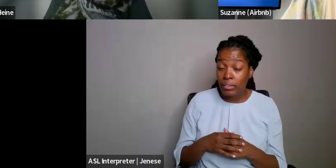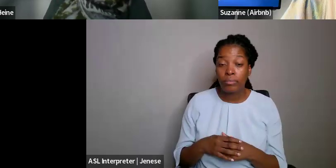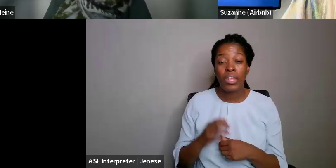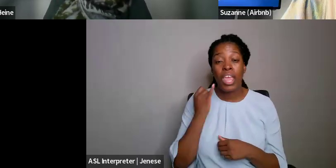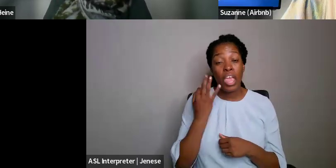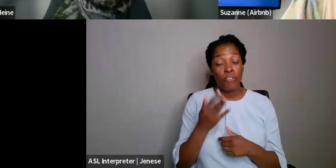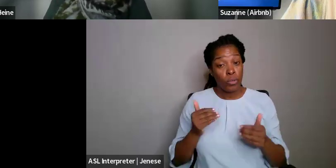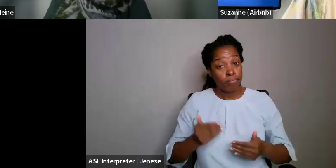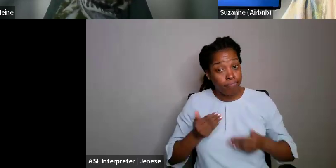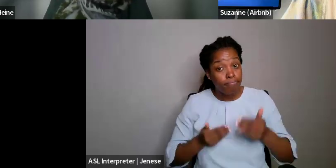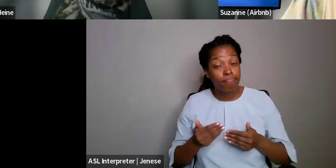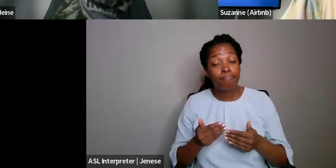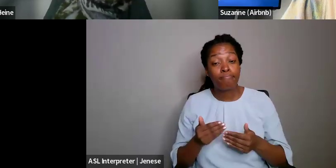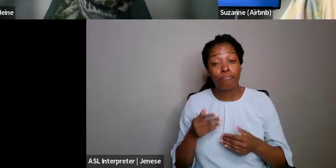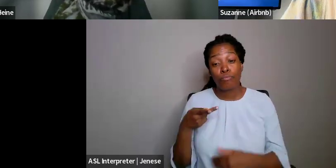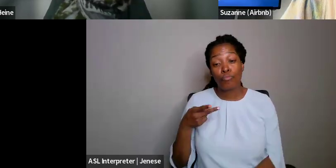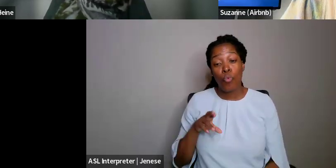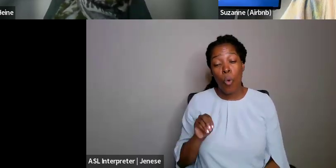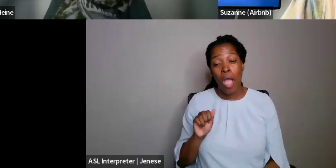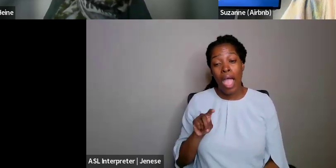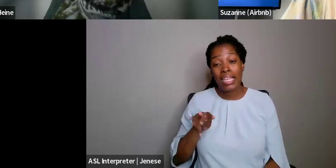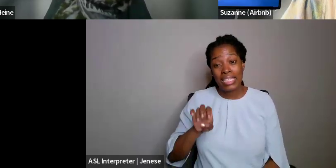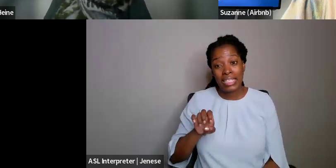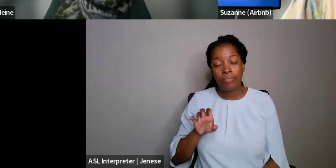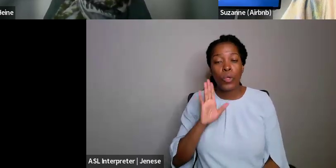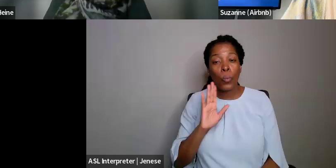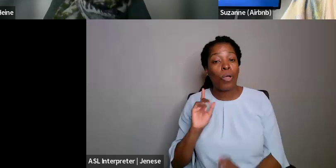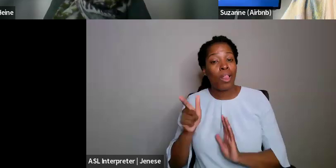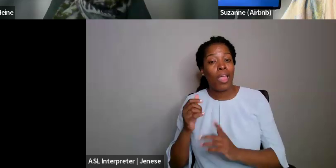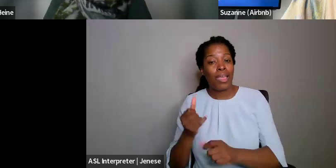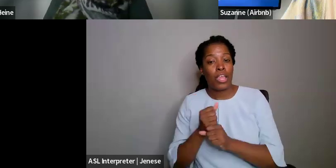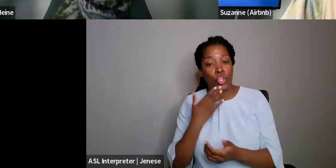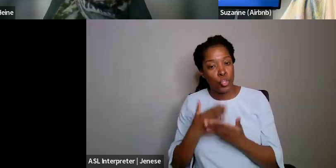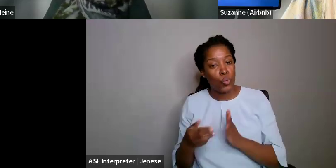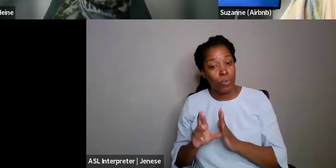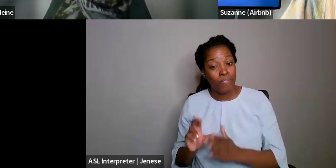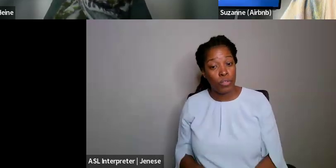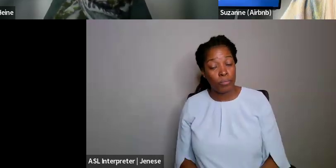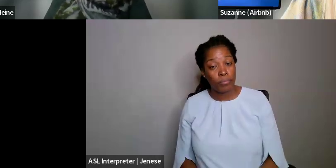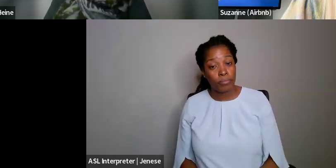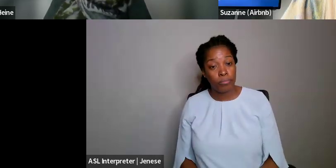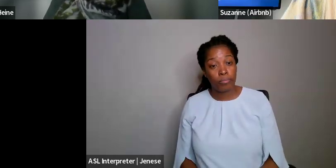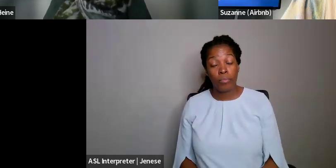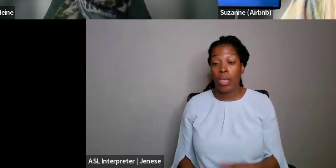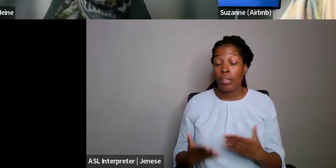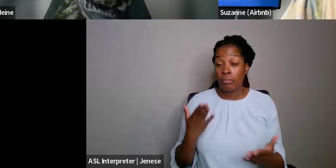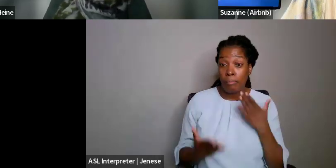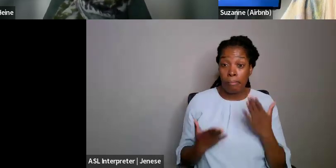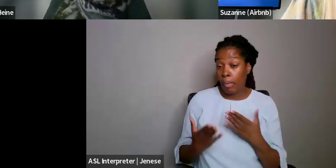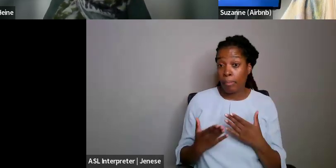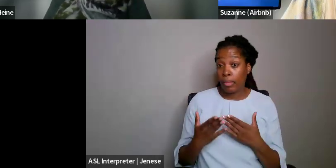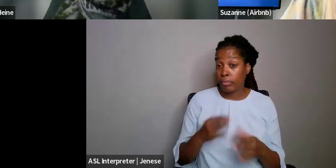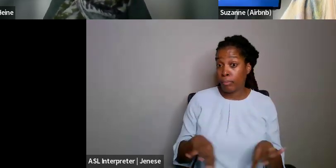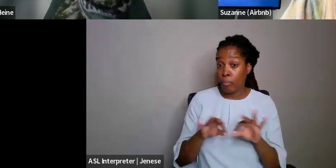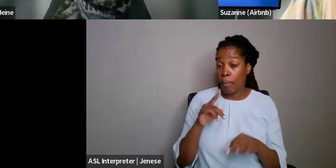going to get good reviews. And if there is a problem, you let your guest know. Like sometimes there's no hot water because there's been a burst pipe or